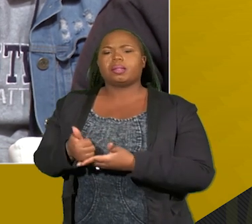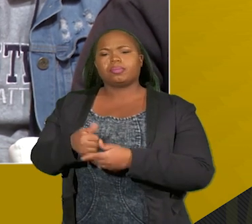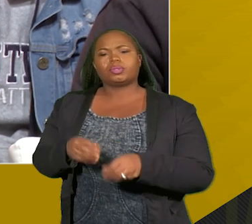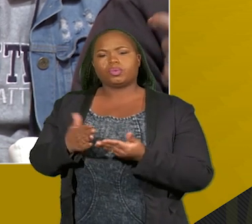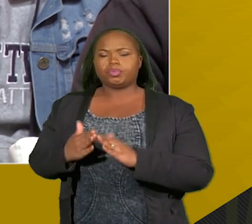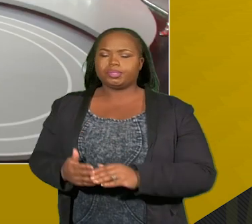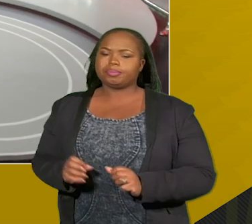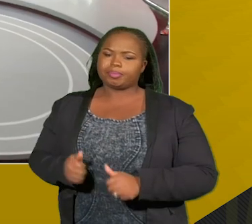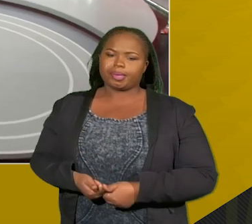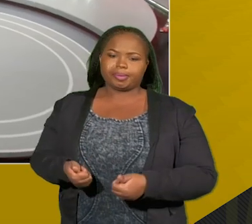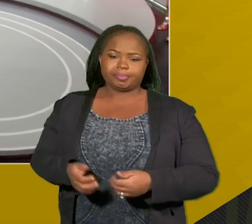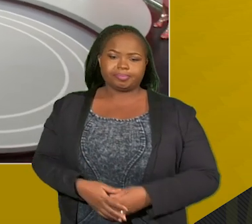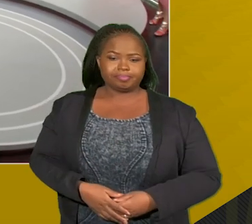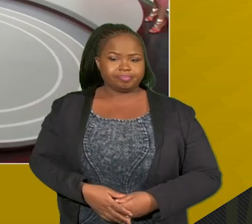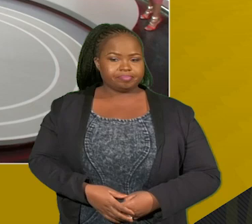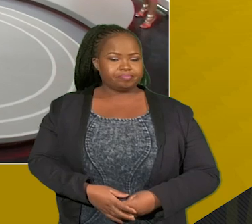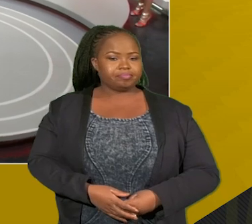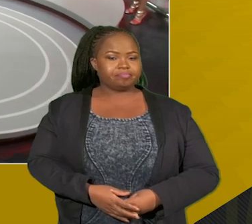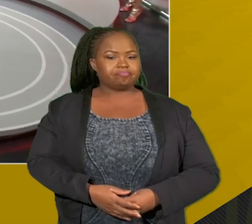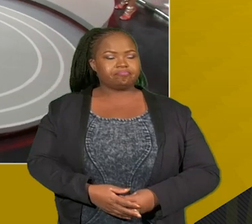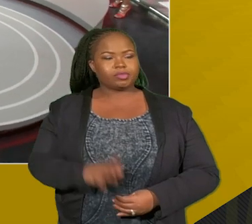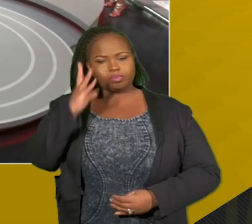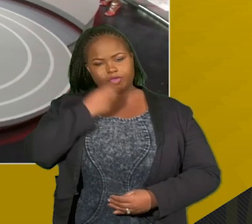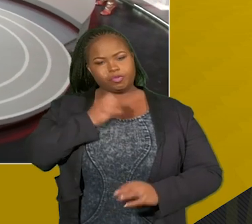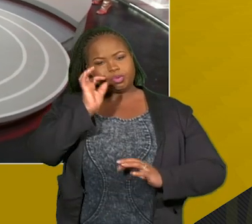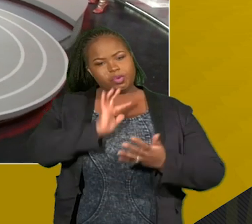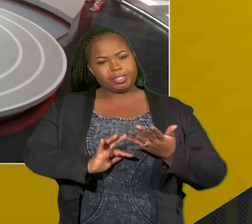boy child. Okay. Where's that, Nicolette? It's a beautiful story, guys.